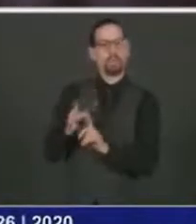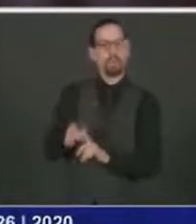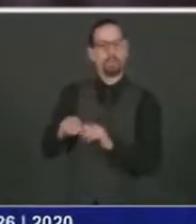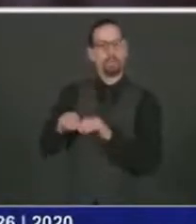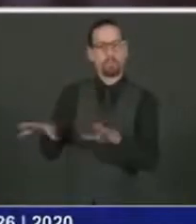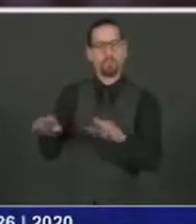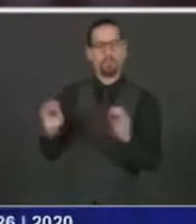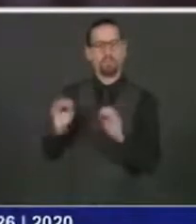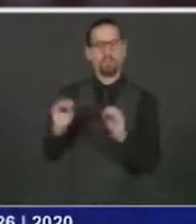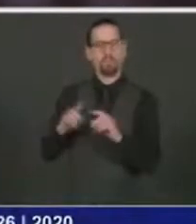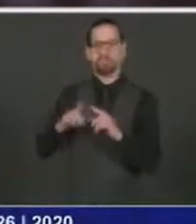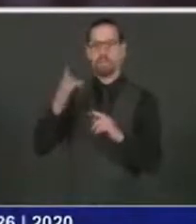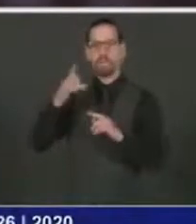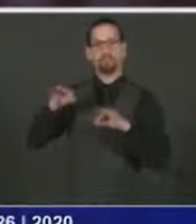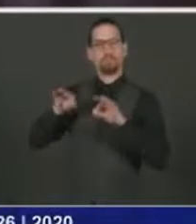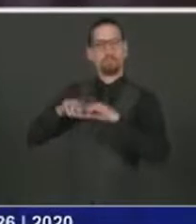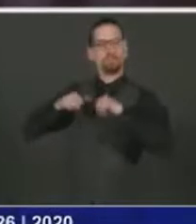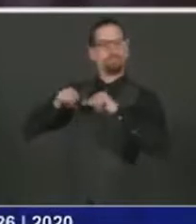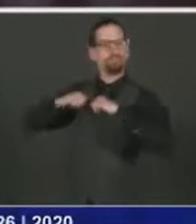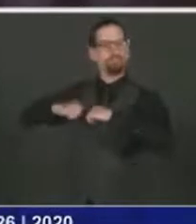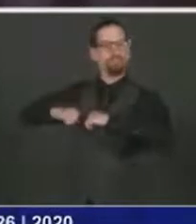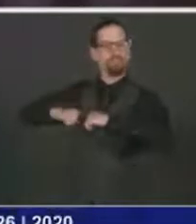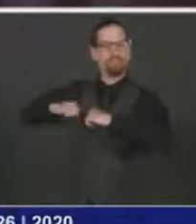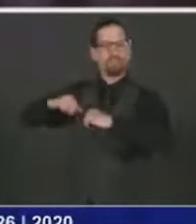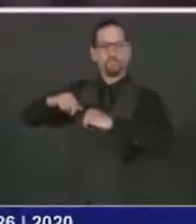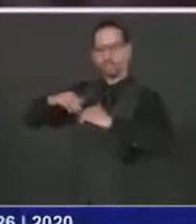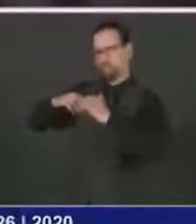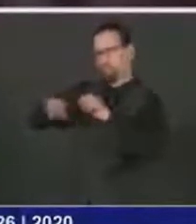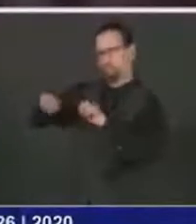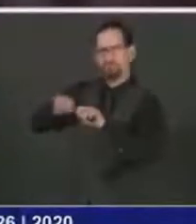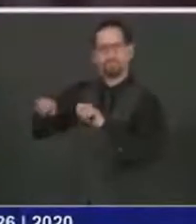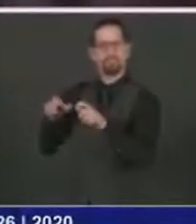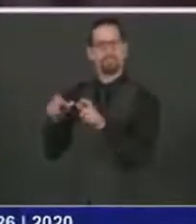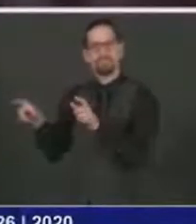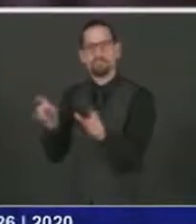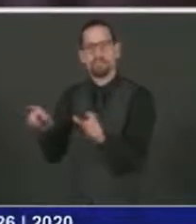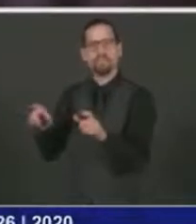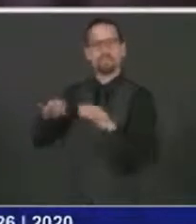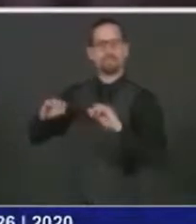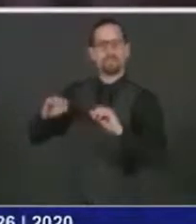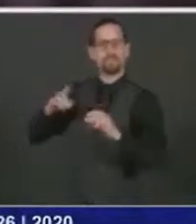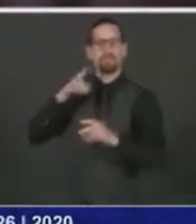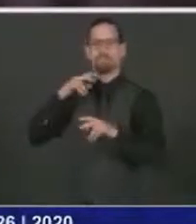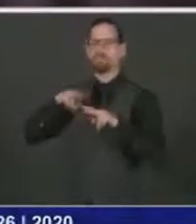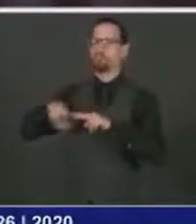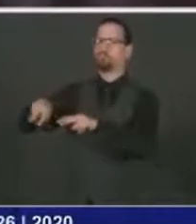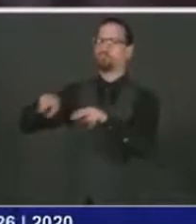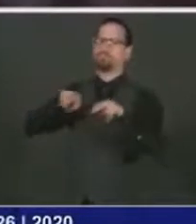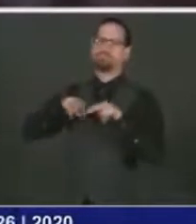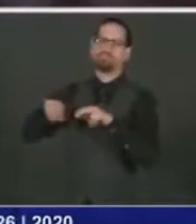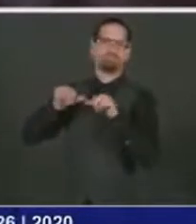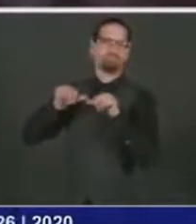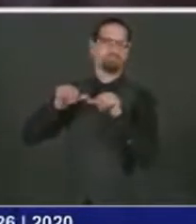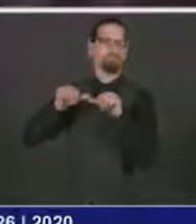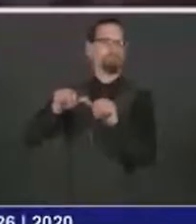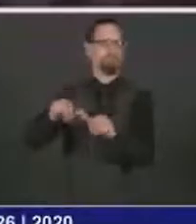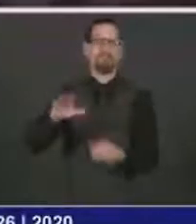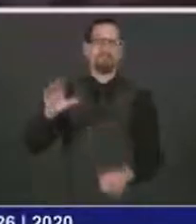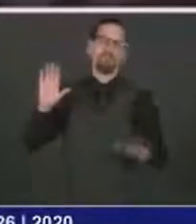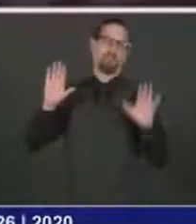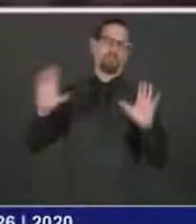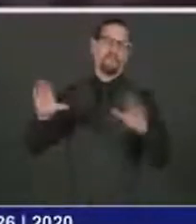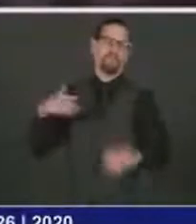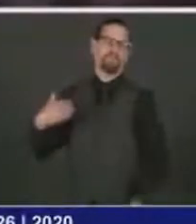that is continuing to be applied with the leadership who's there that has done an excellent job, we